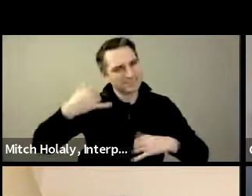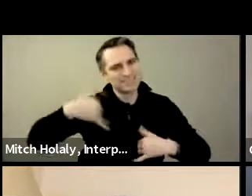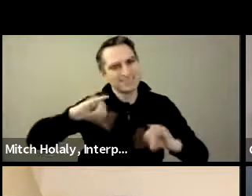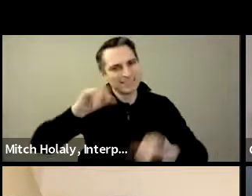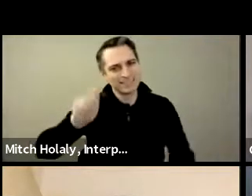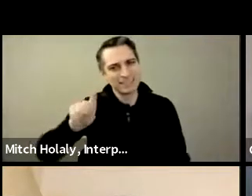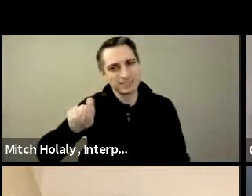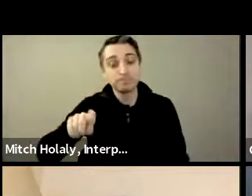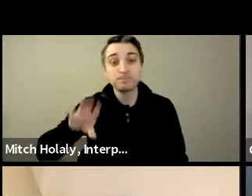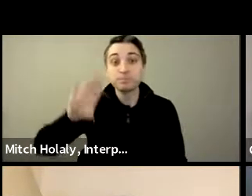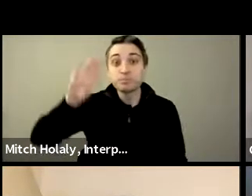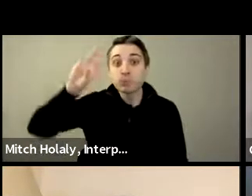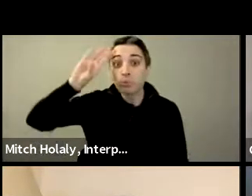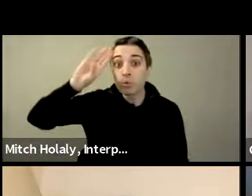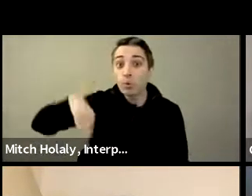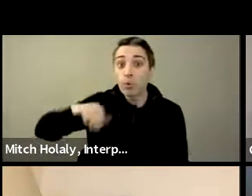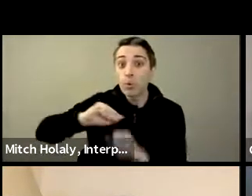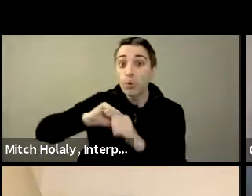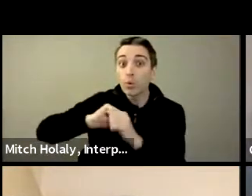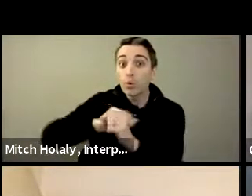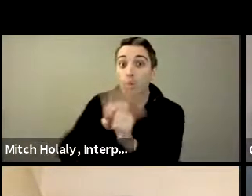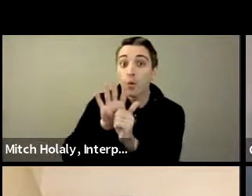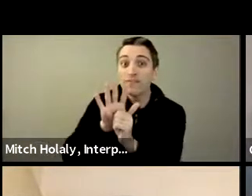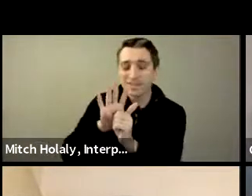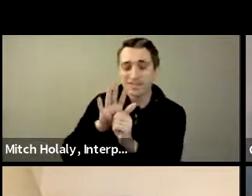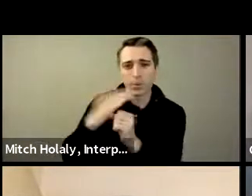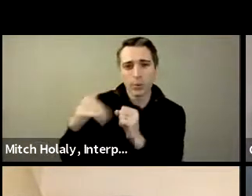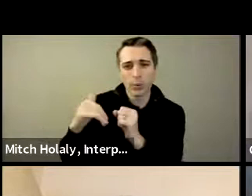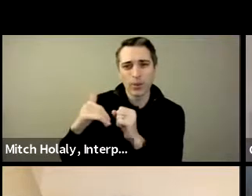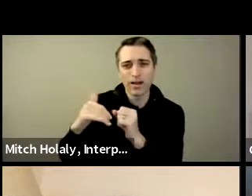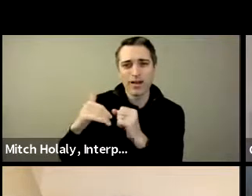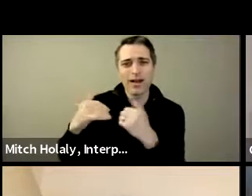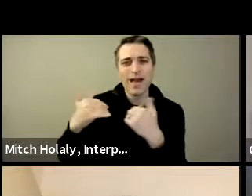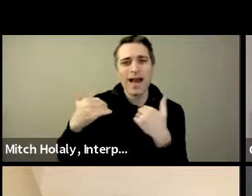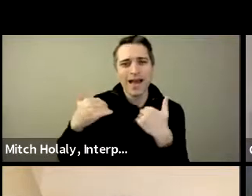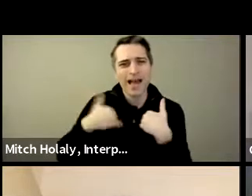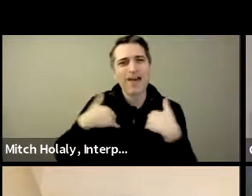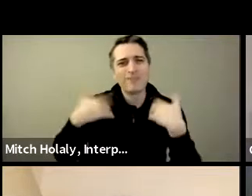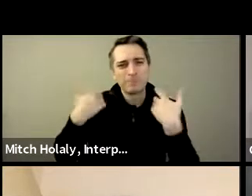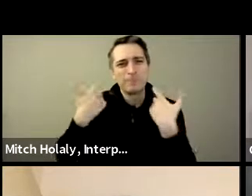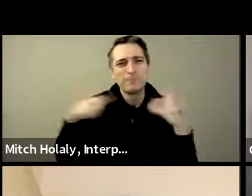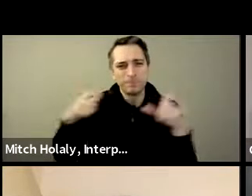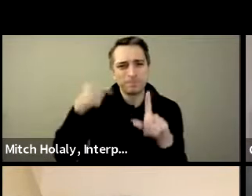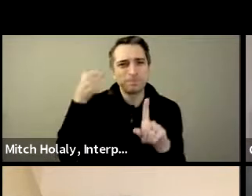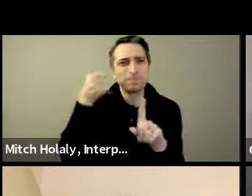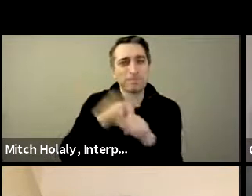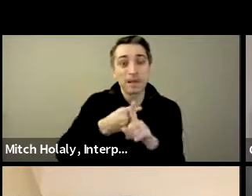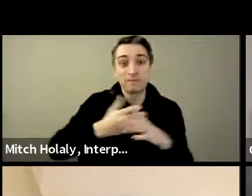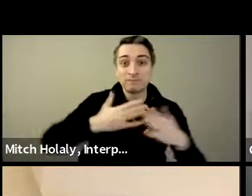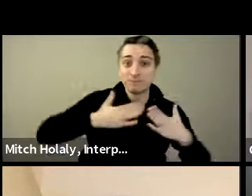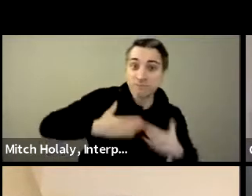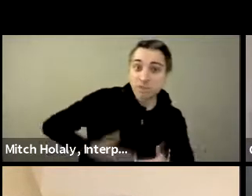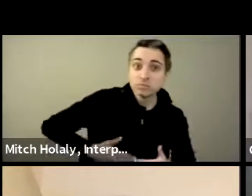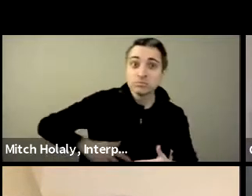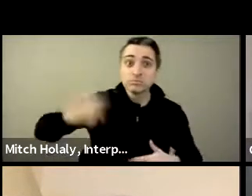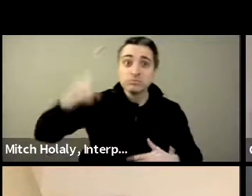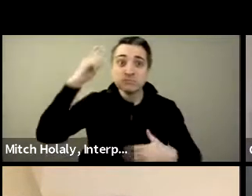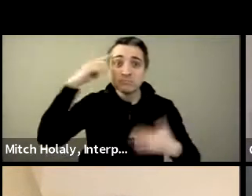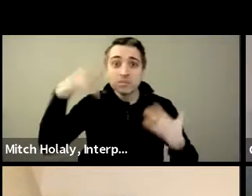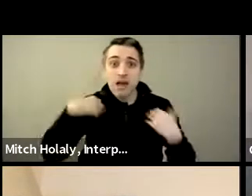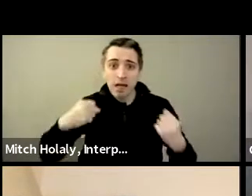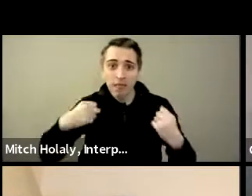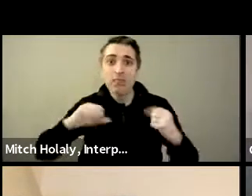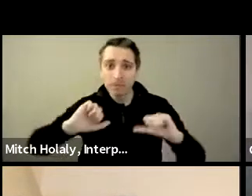also COVID-19 has dramatically increased physical and mental health challenges. As a result of the spread of the virus,